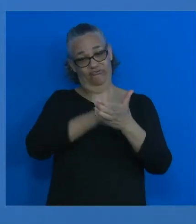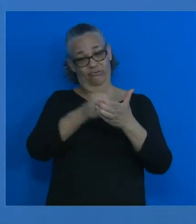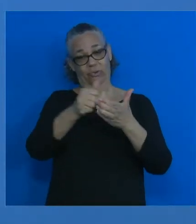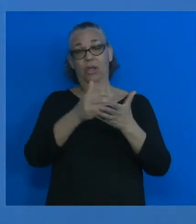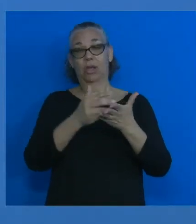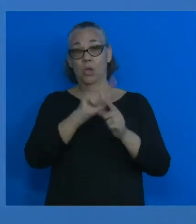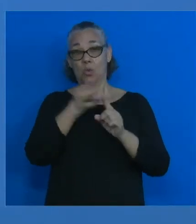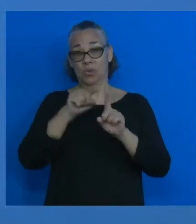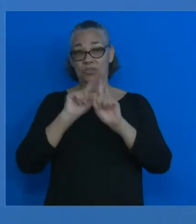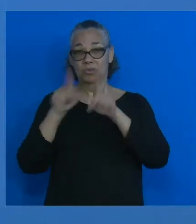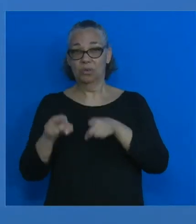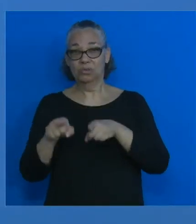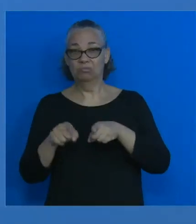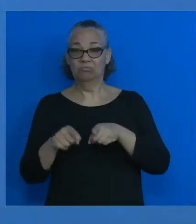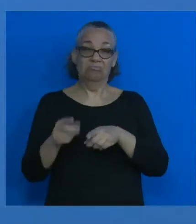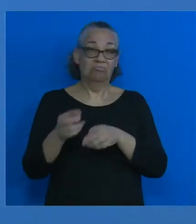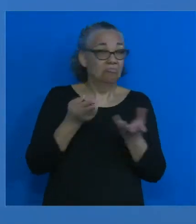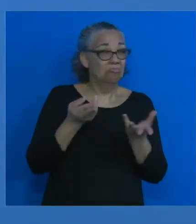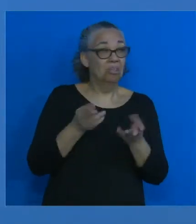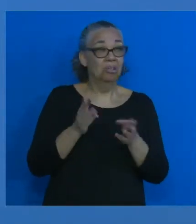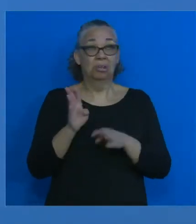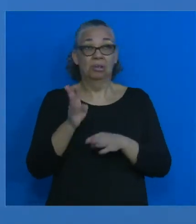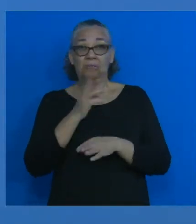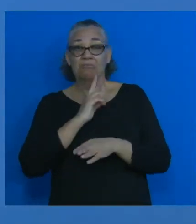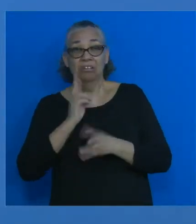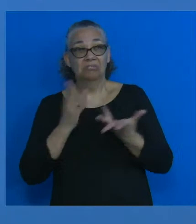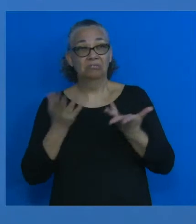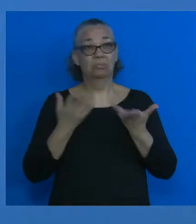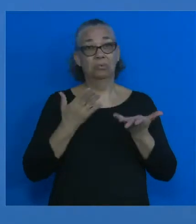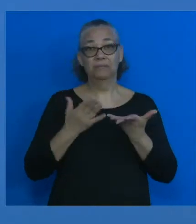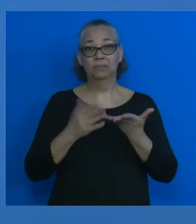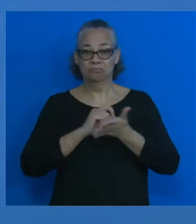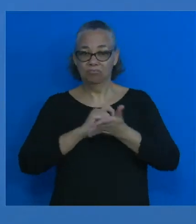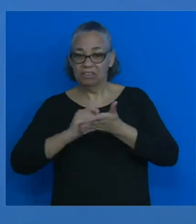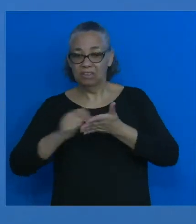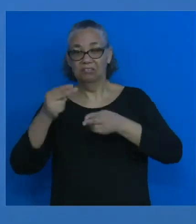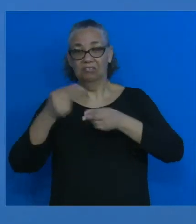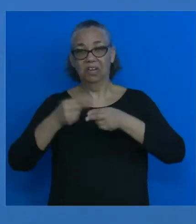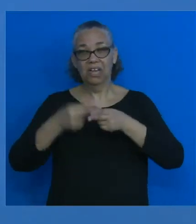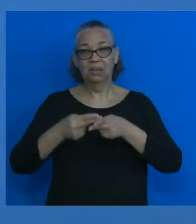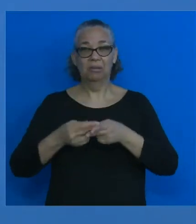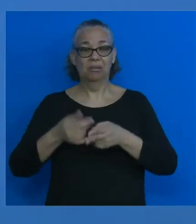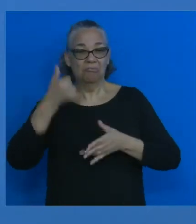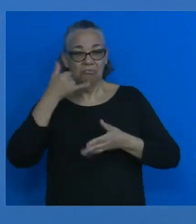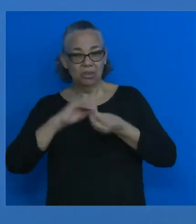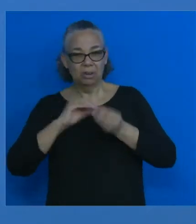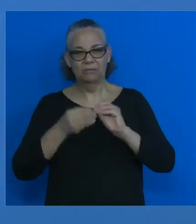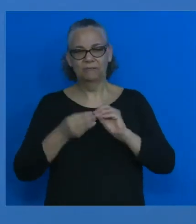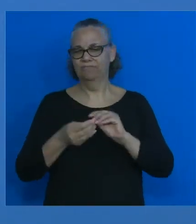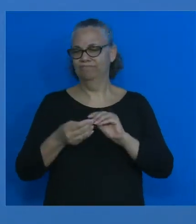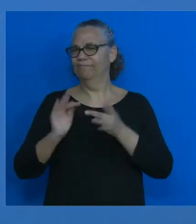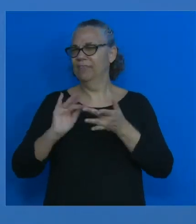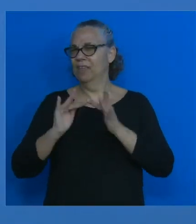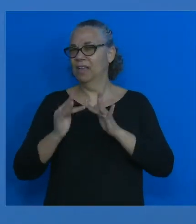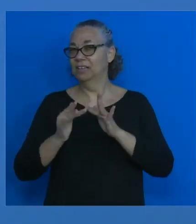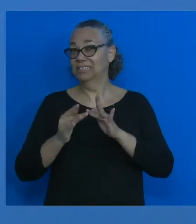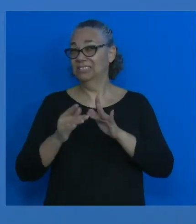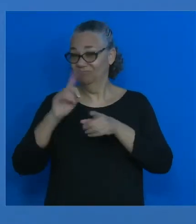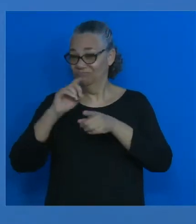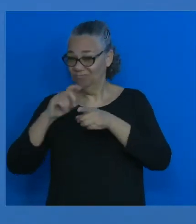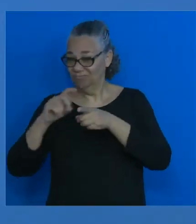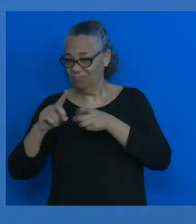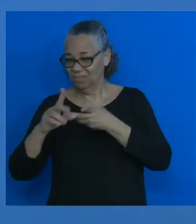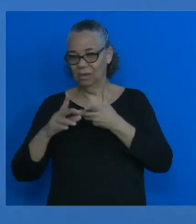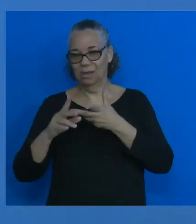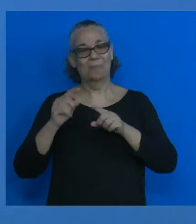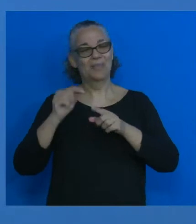you're required to write down your name and your phone number and your email for contact tracing purposes. What this app will allow is to